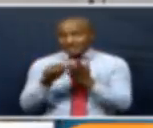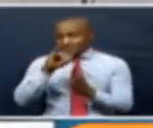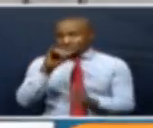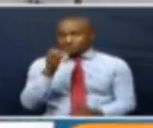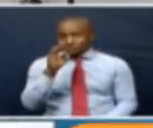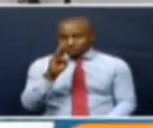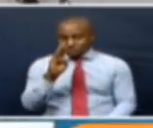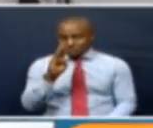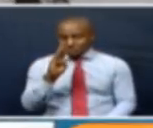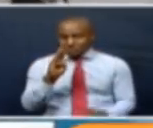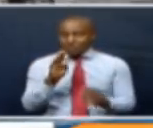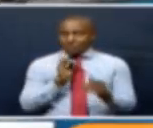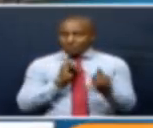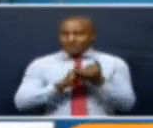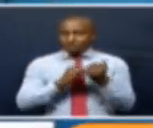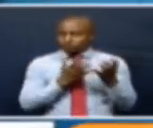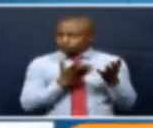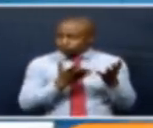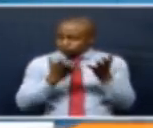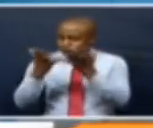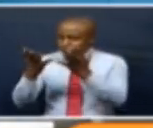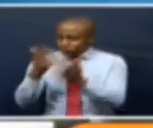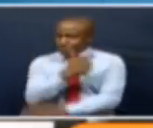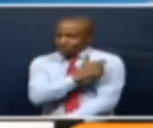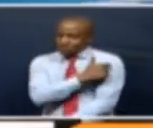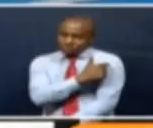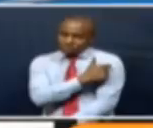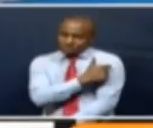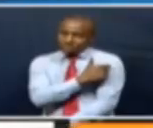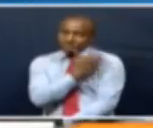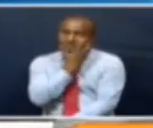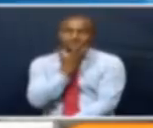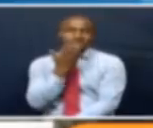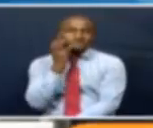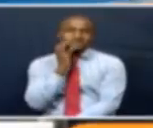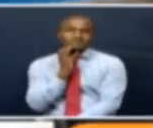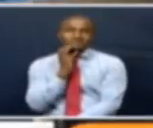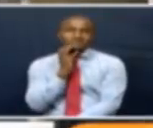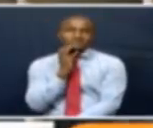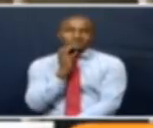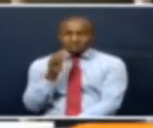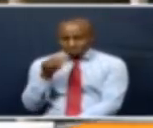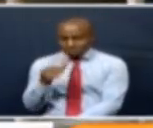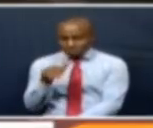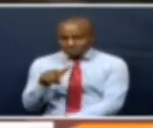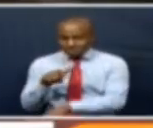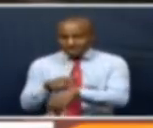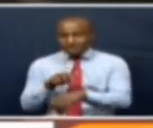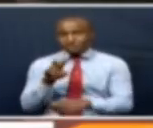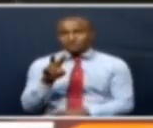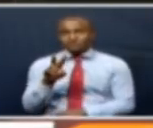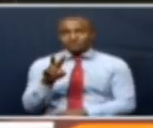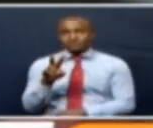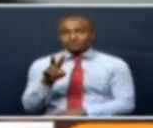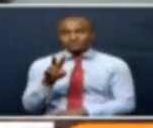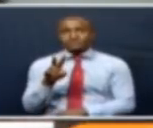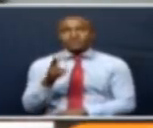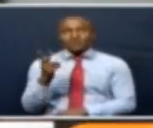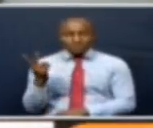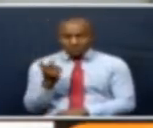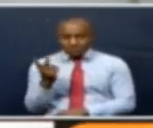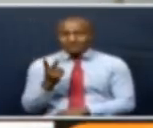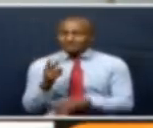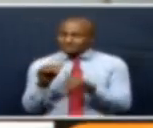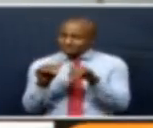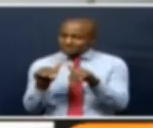rushed his wife, a mother of twins, to the Kenyatta National Hospital at 2 a.m. The mother and the twins were kept